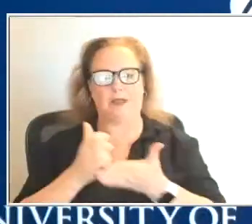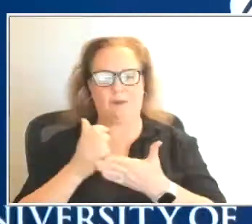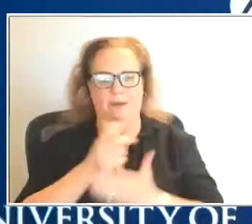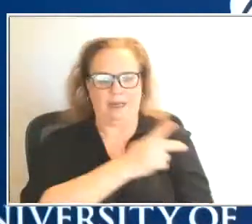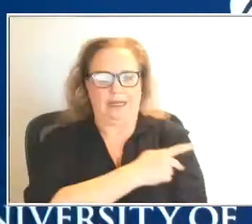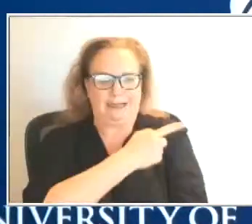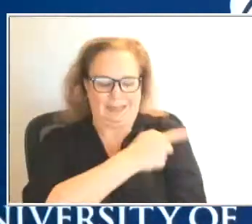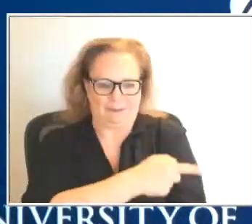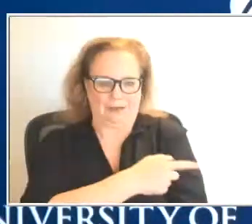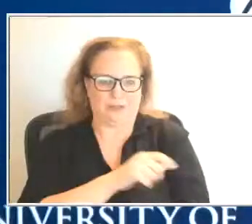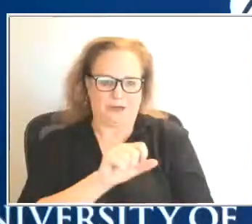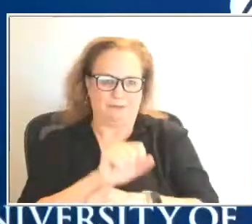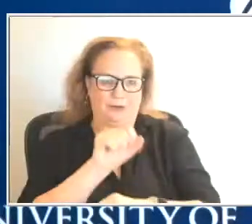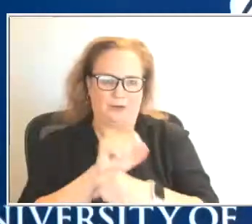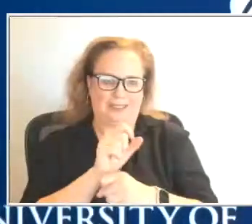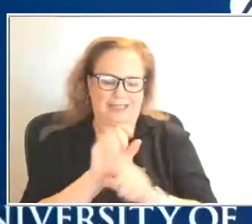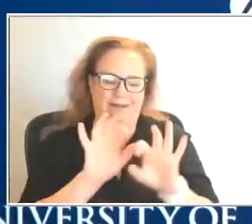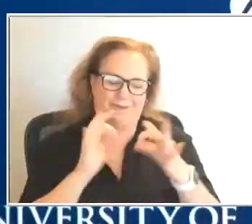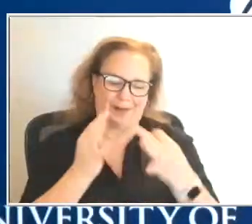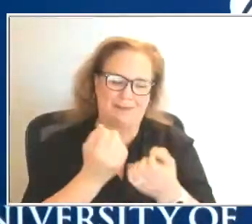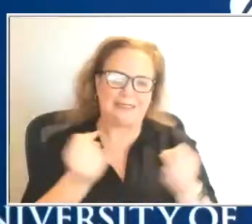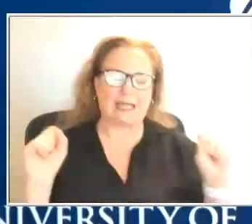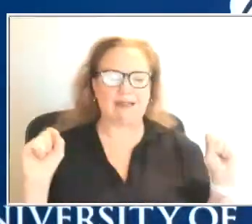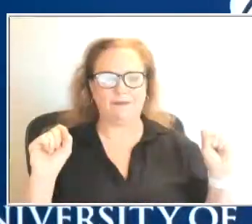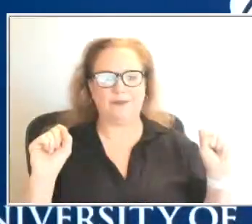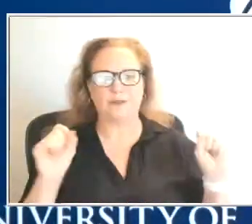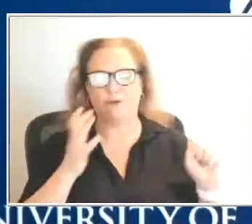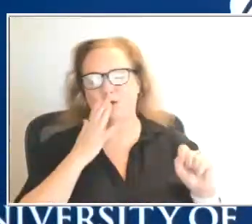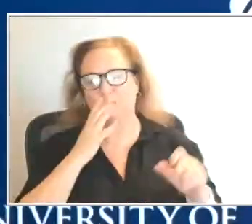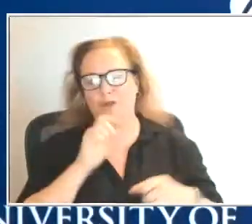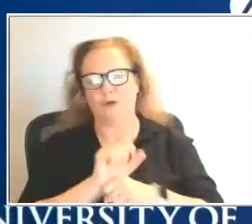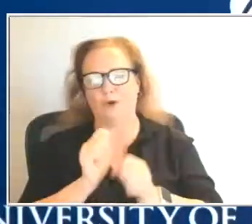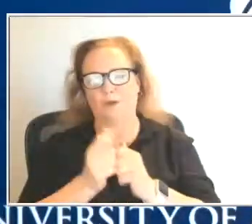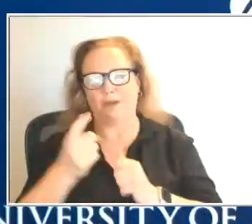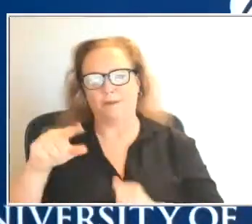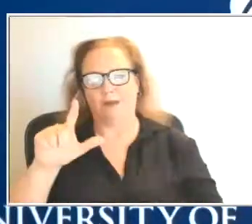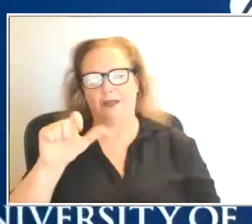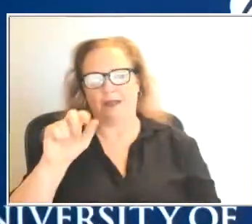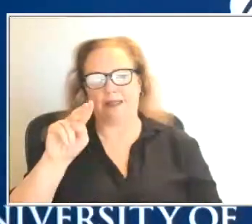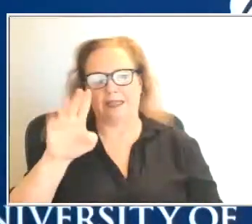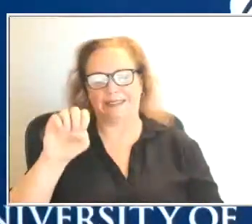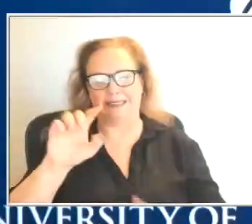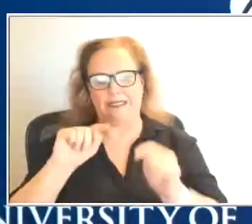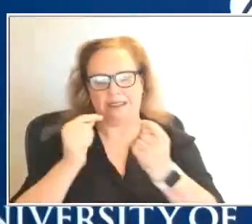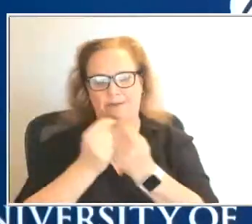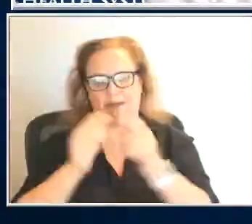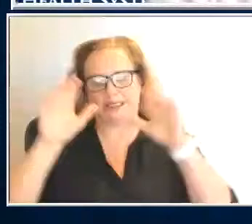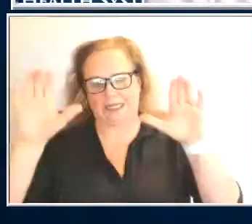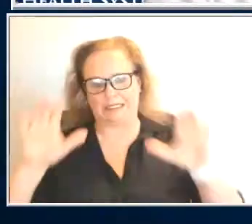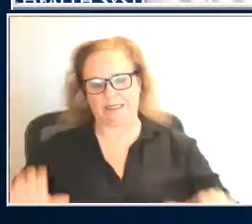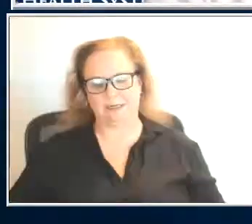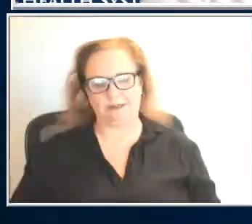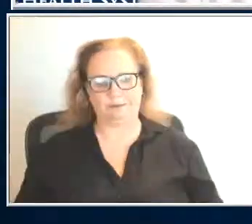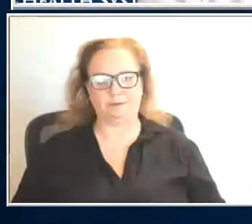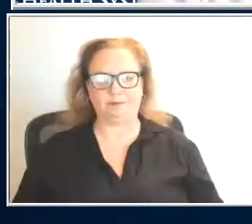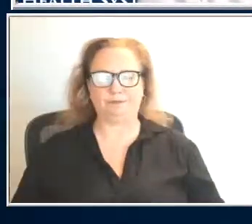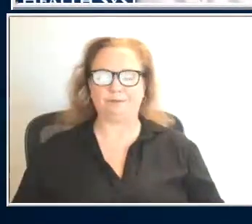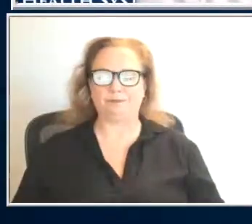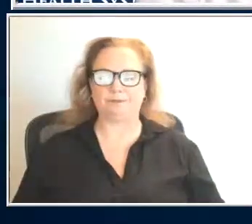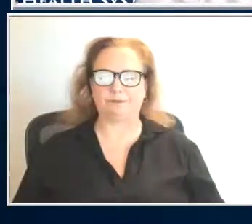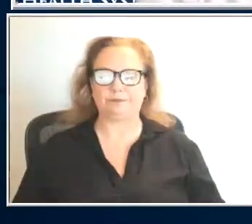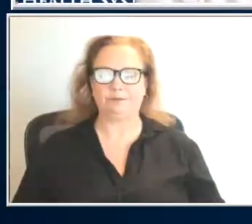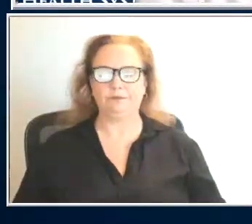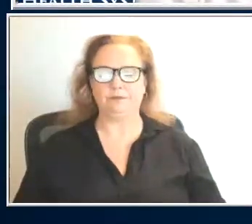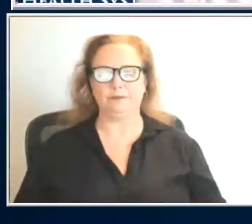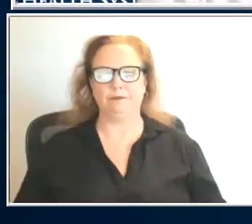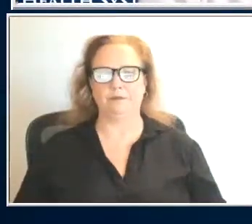and employees and, of course, families safe as well. It's so good to work with them, and Lance and his team is excellent. You know, there is a ton of attention on